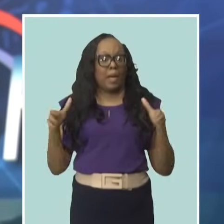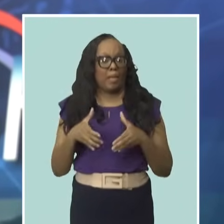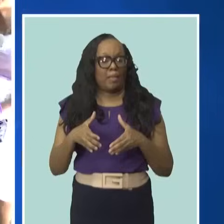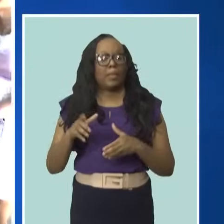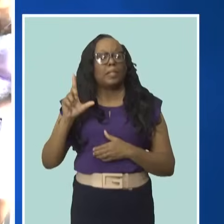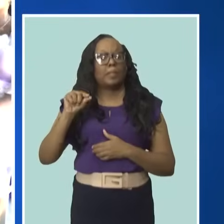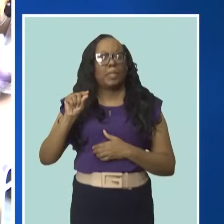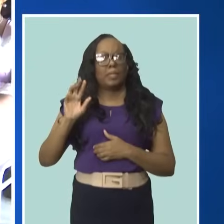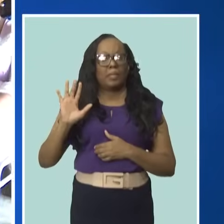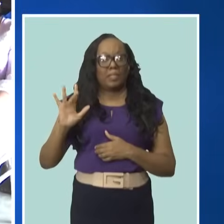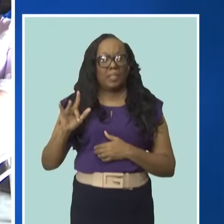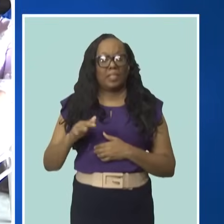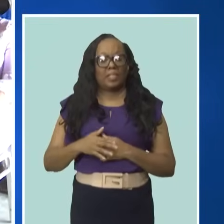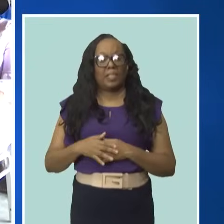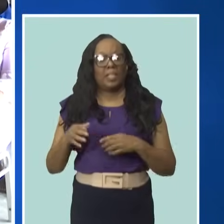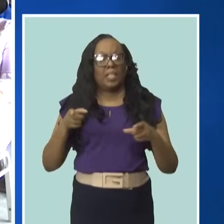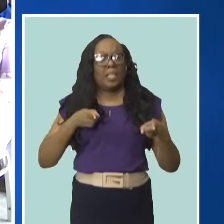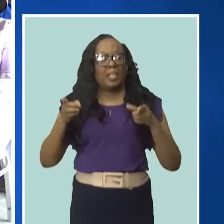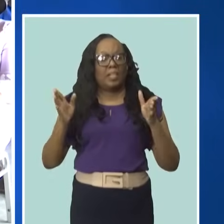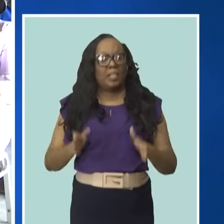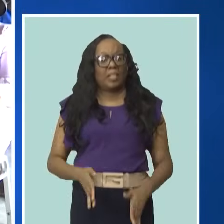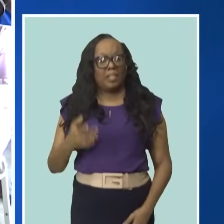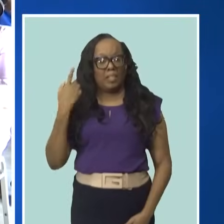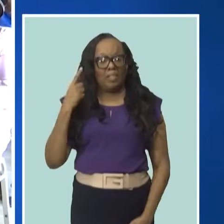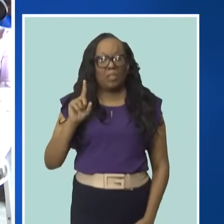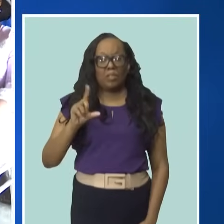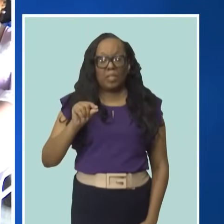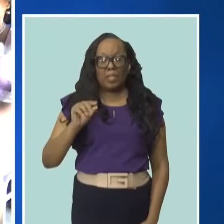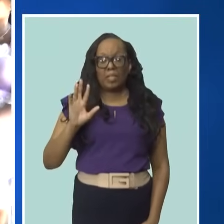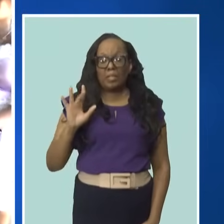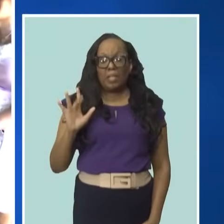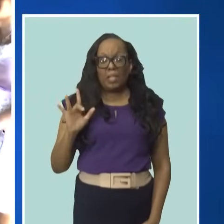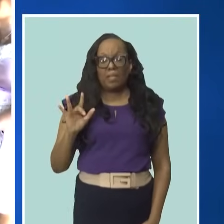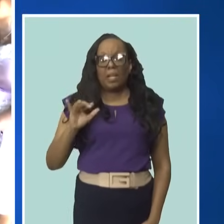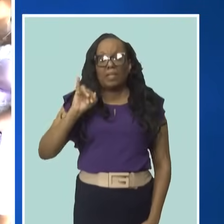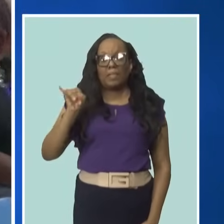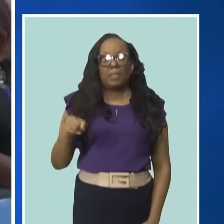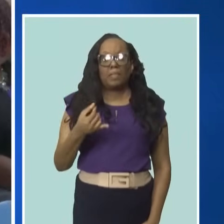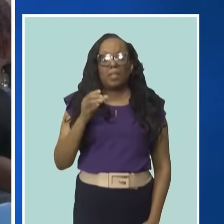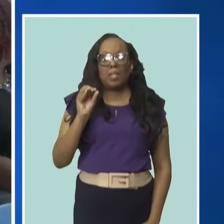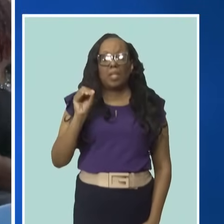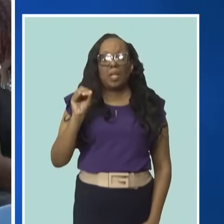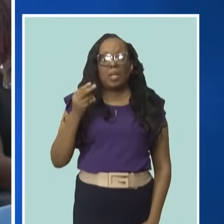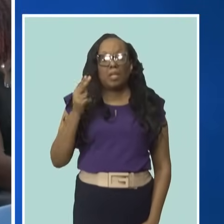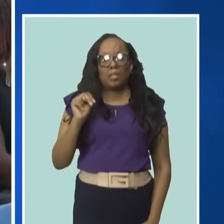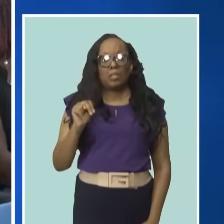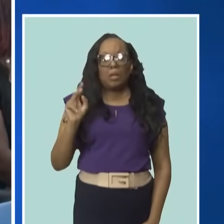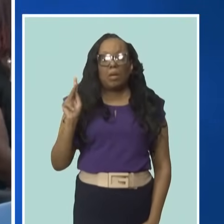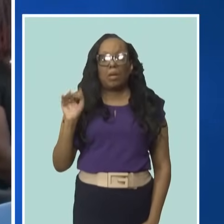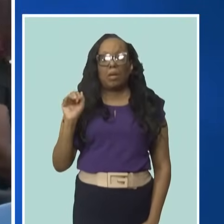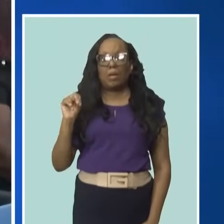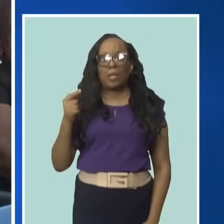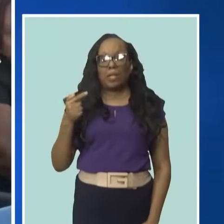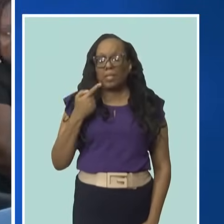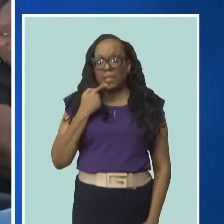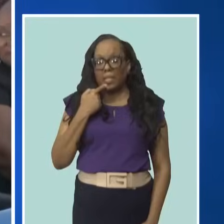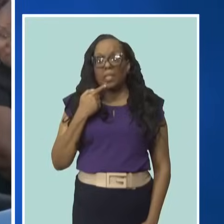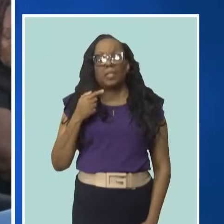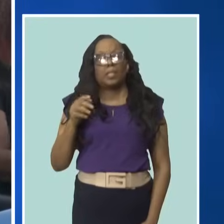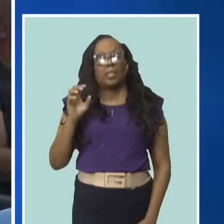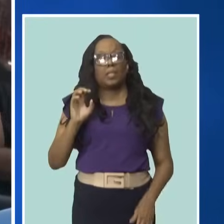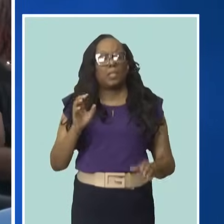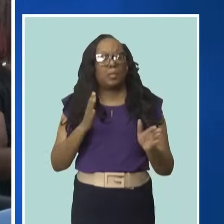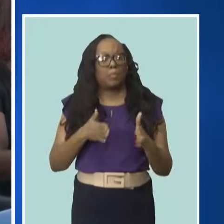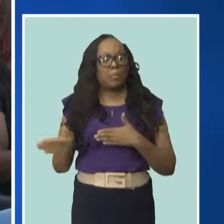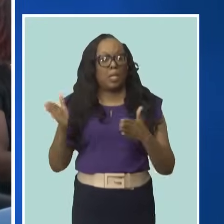celebrations. Director of the Regathering 2025 Secretariat, Senator John King, says the parish organizing committee has been working around the